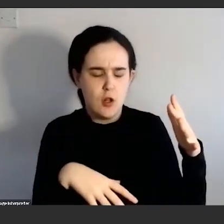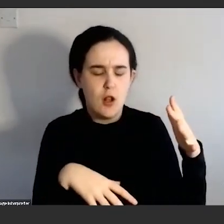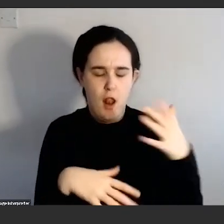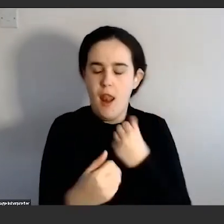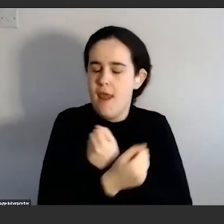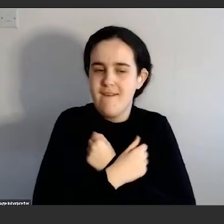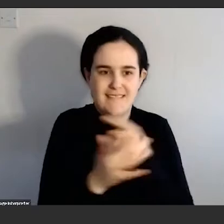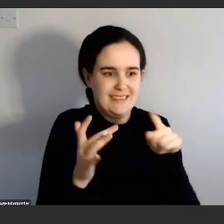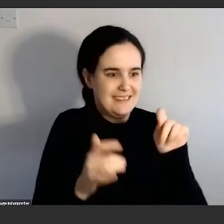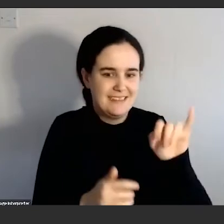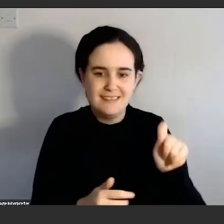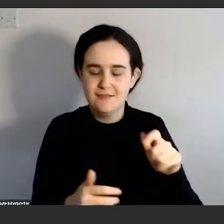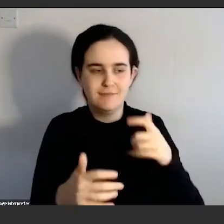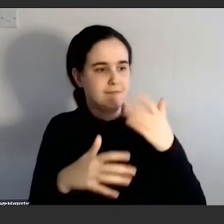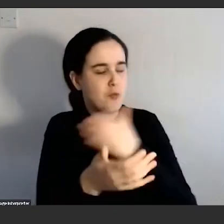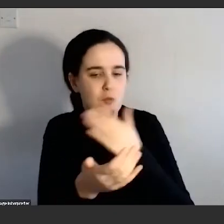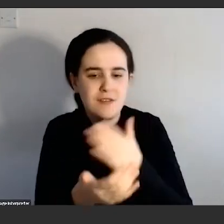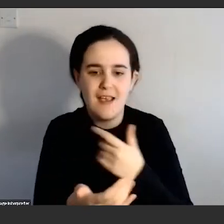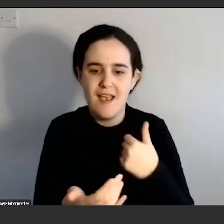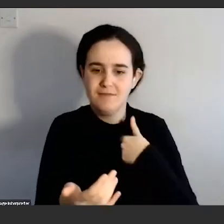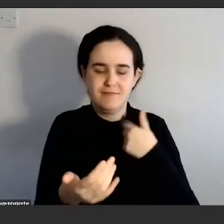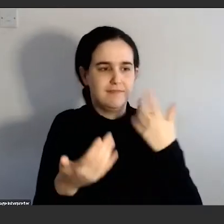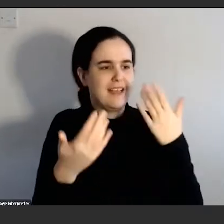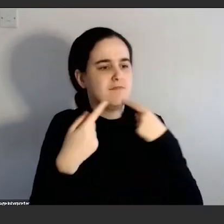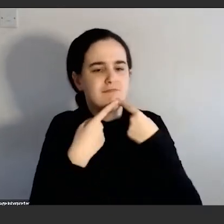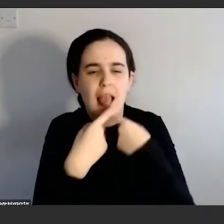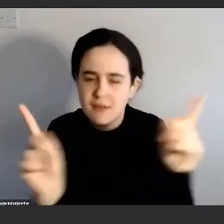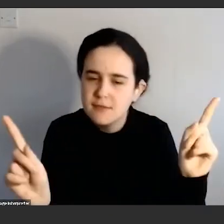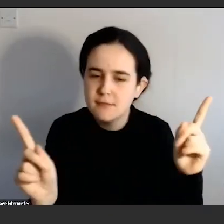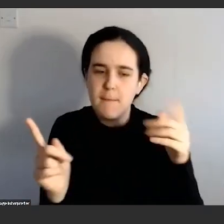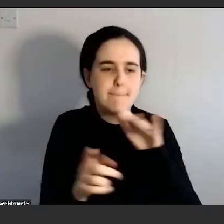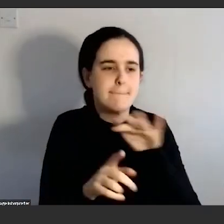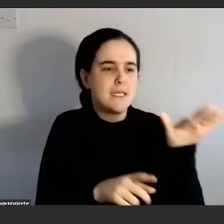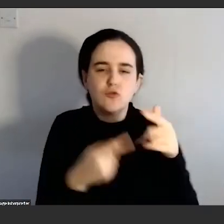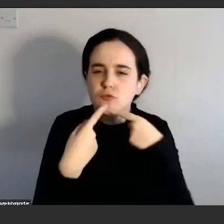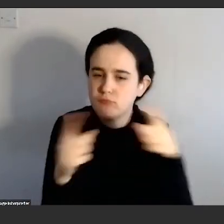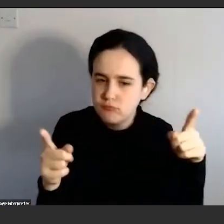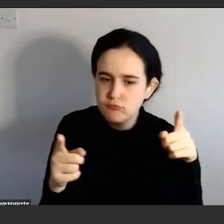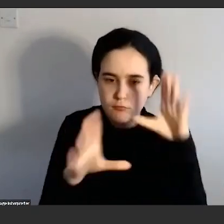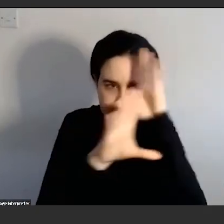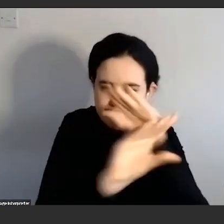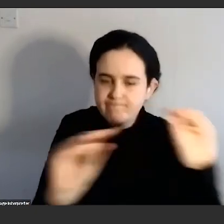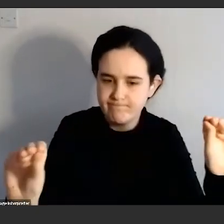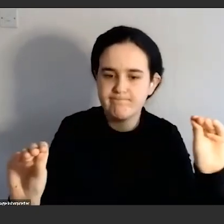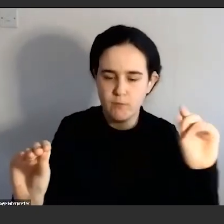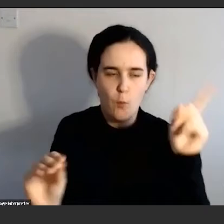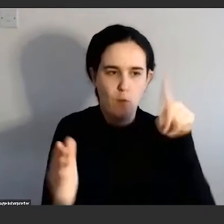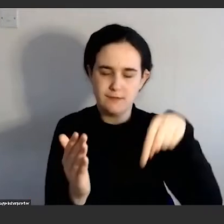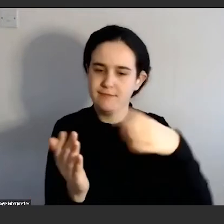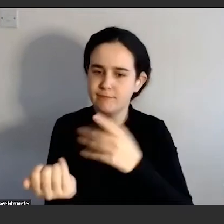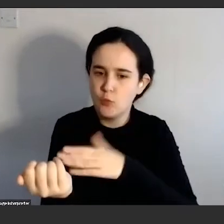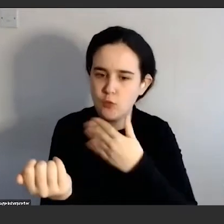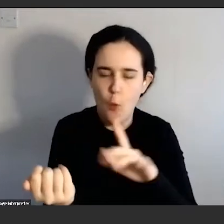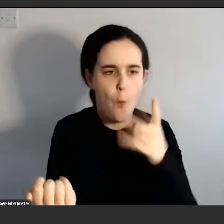cute? Are they going to be okay? And then they're like, whoa, like, these are real good musicians. And we're, of course, humbled and